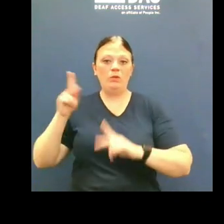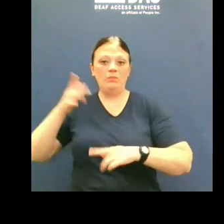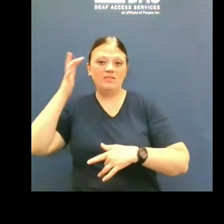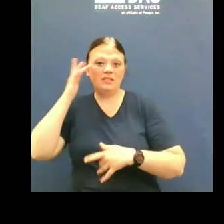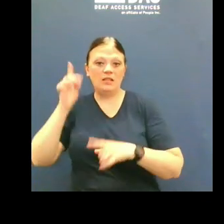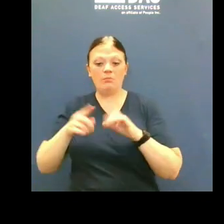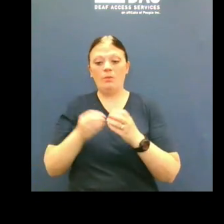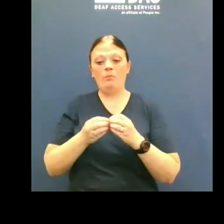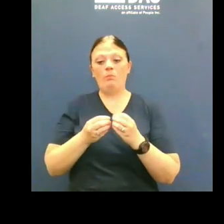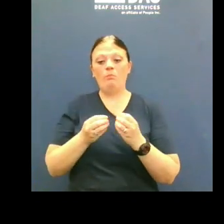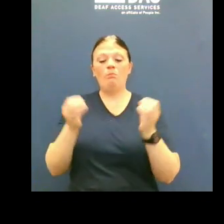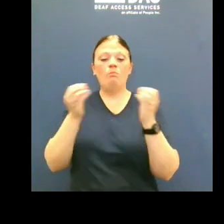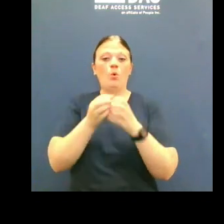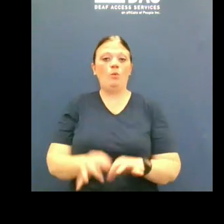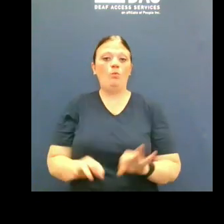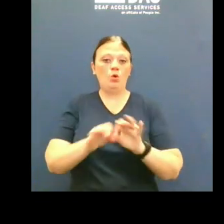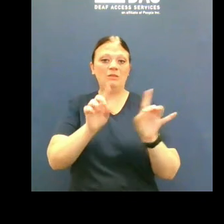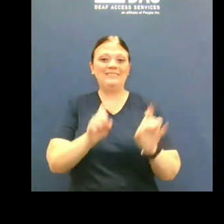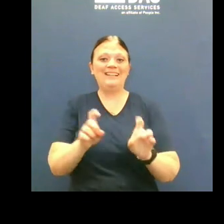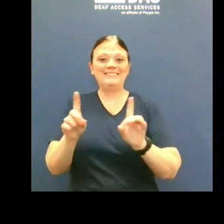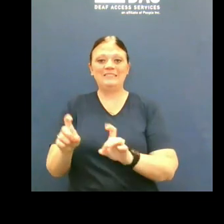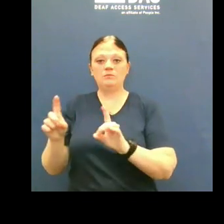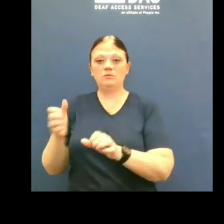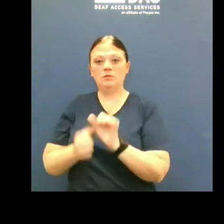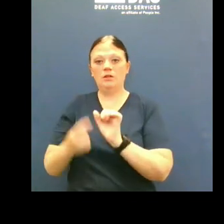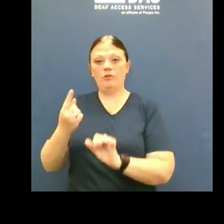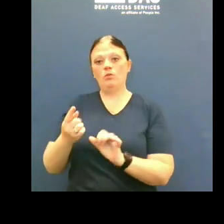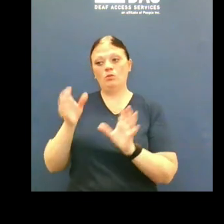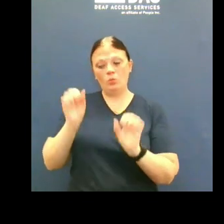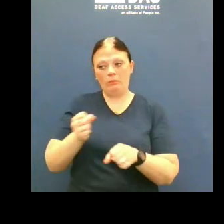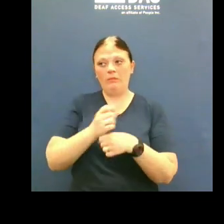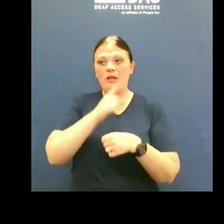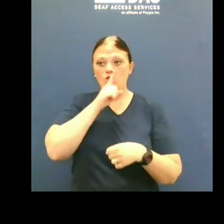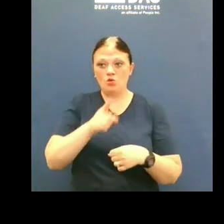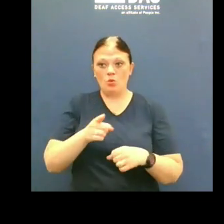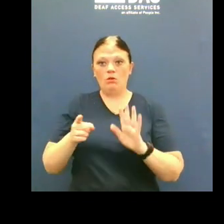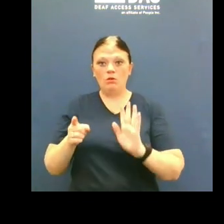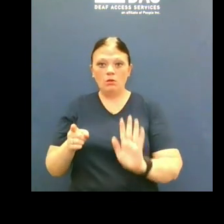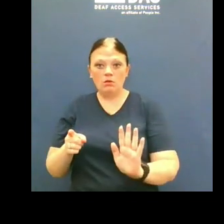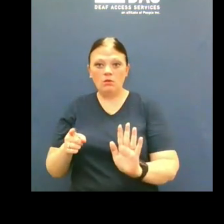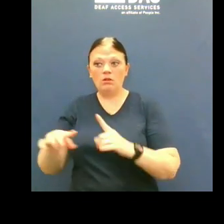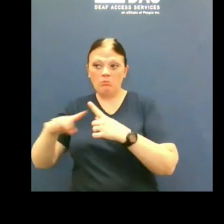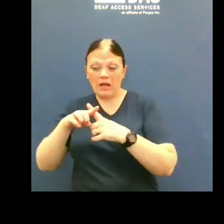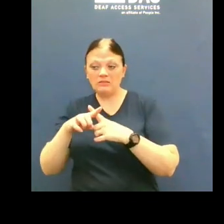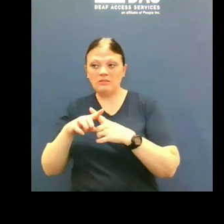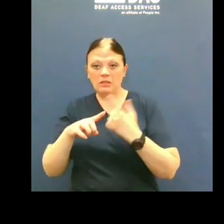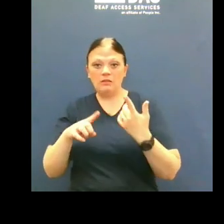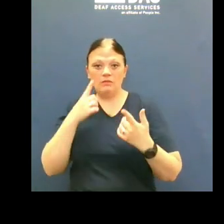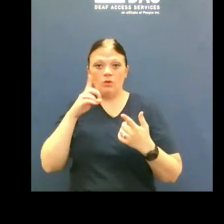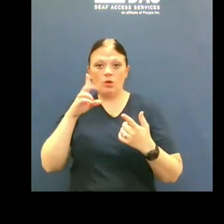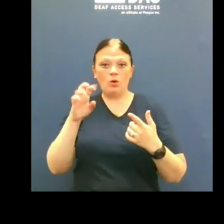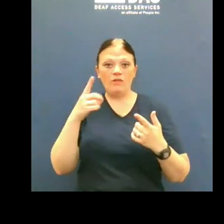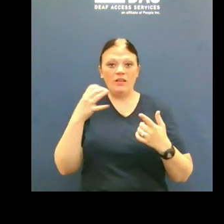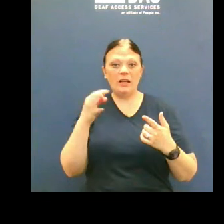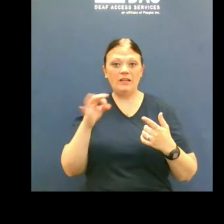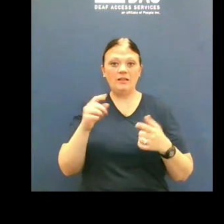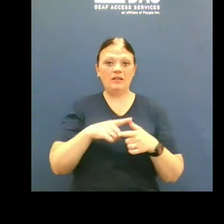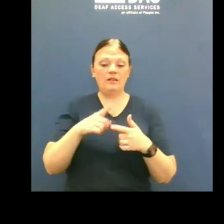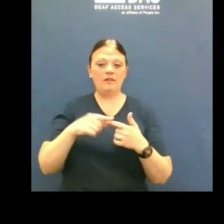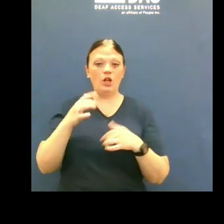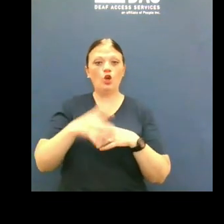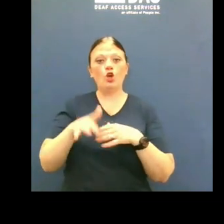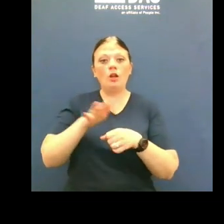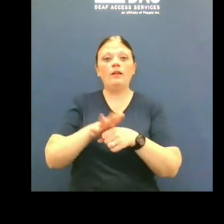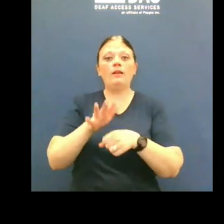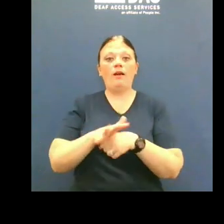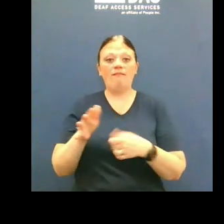importantly, testing of individuals so that we were able to ensure if they were positive for COVID-19, we were able to get them early